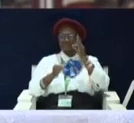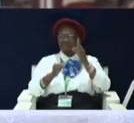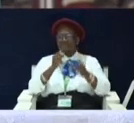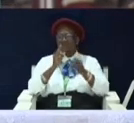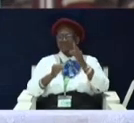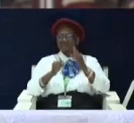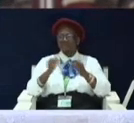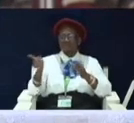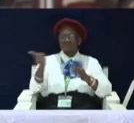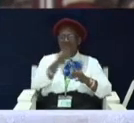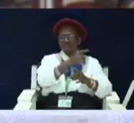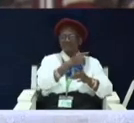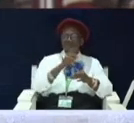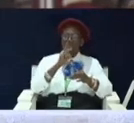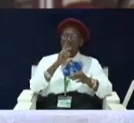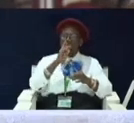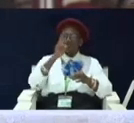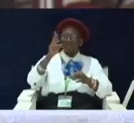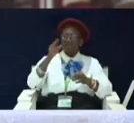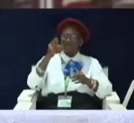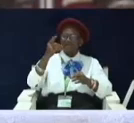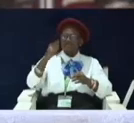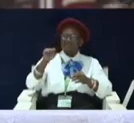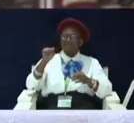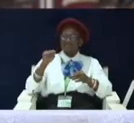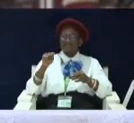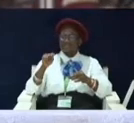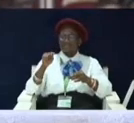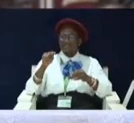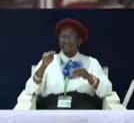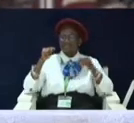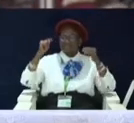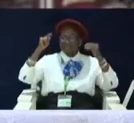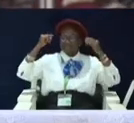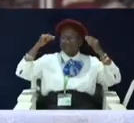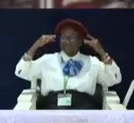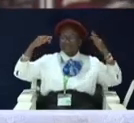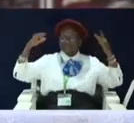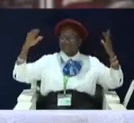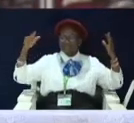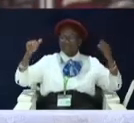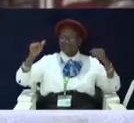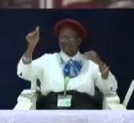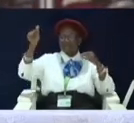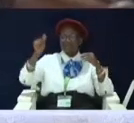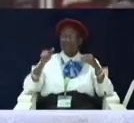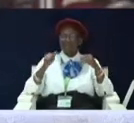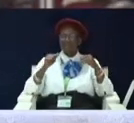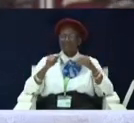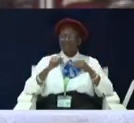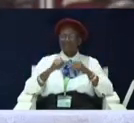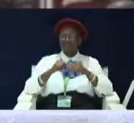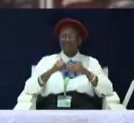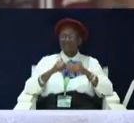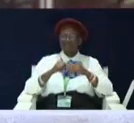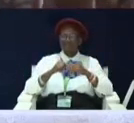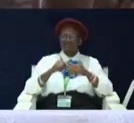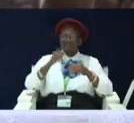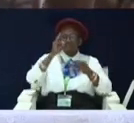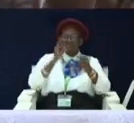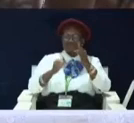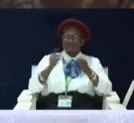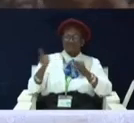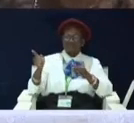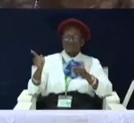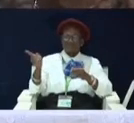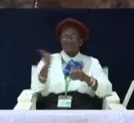if you are the loudest. Boya to ba je pe iwo ni igbe re lo soke ju. Maybe if you are the one who